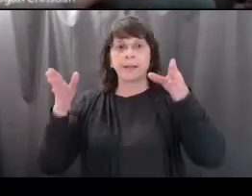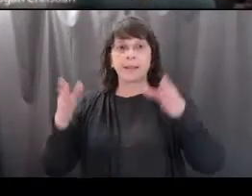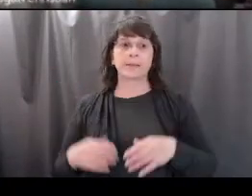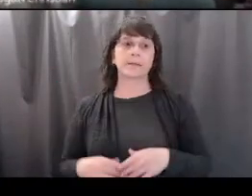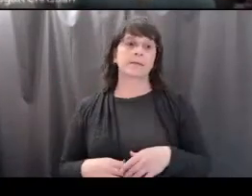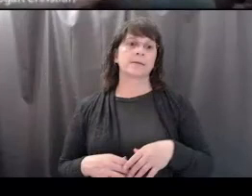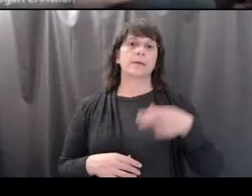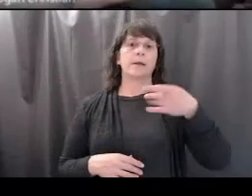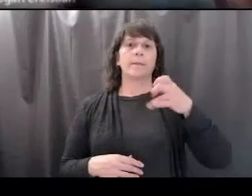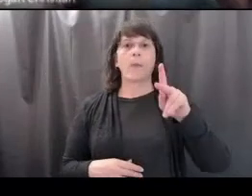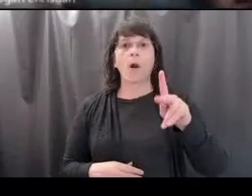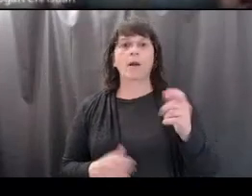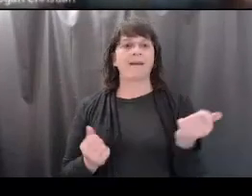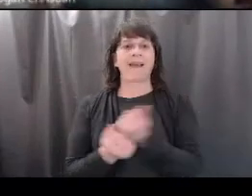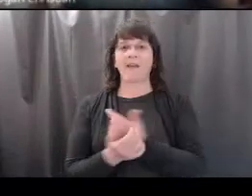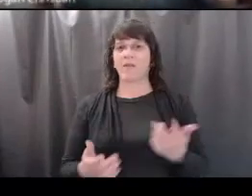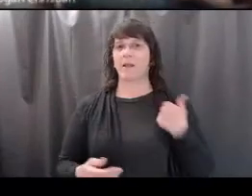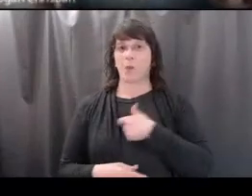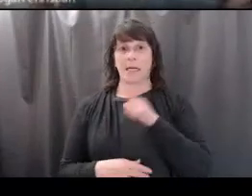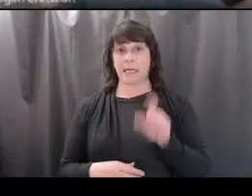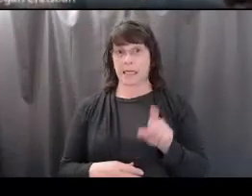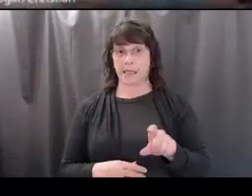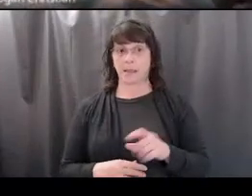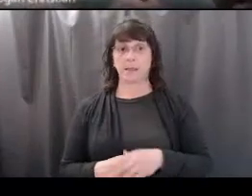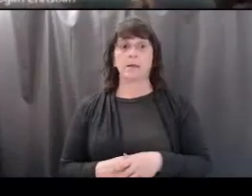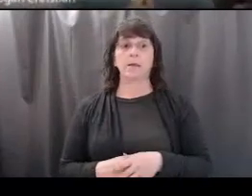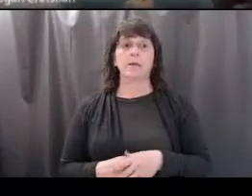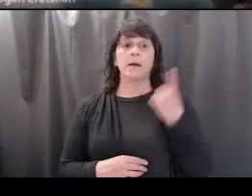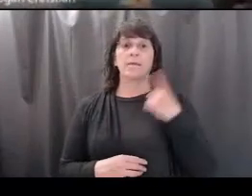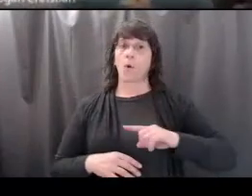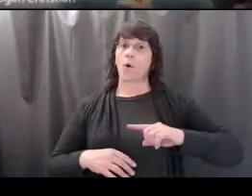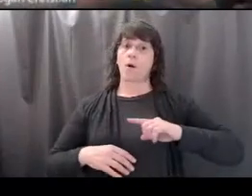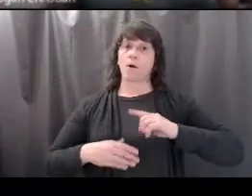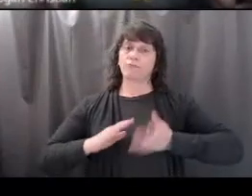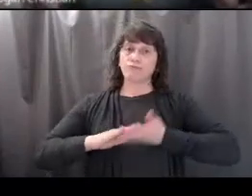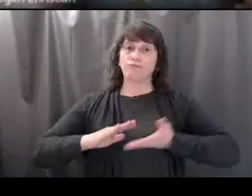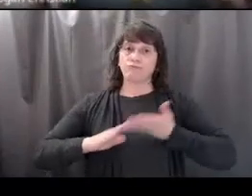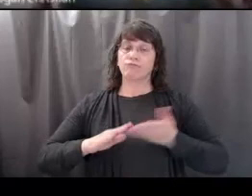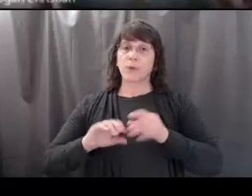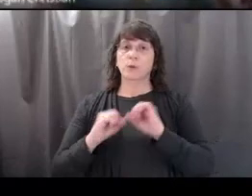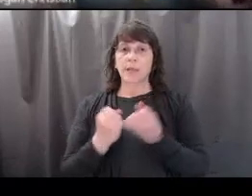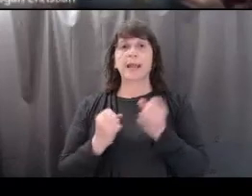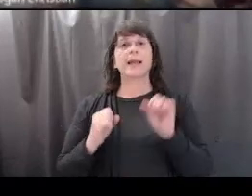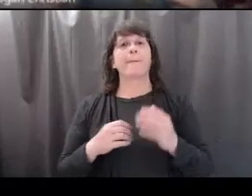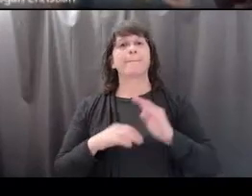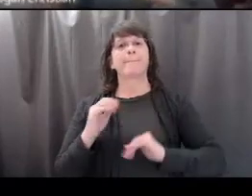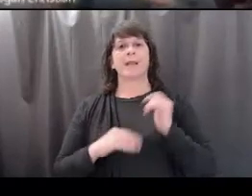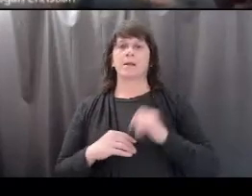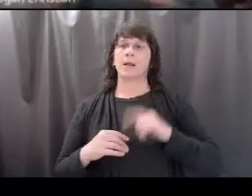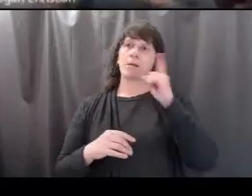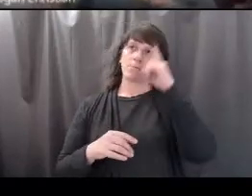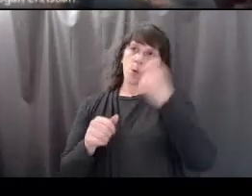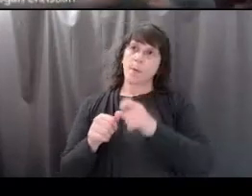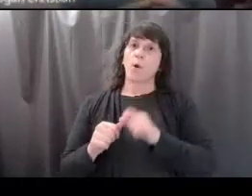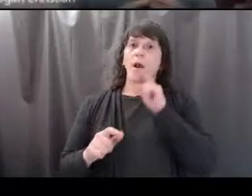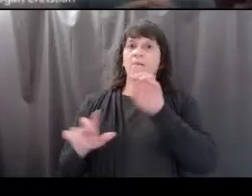our parks, everything that we need for a functioning society can be built in a way that keeps in mind that floods